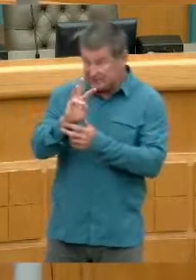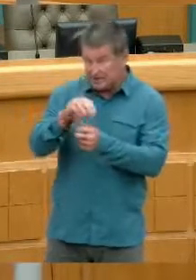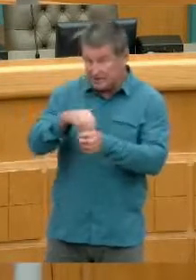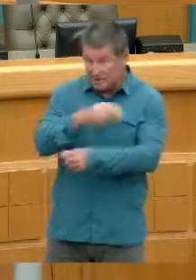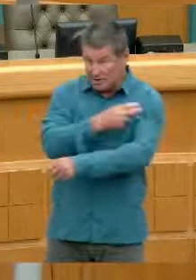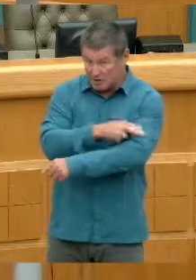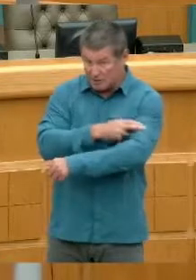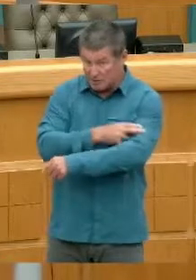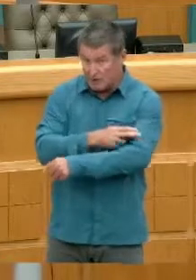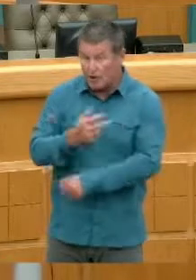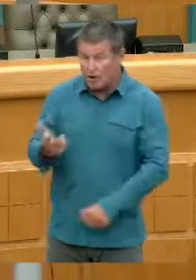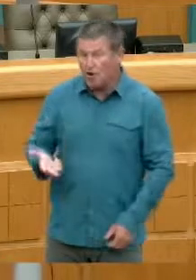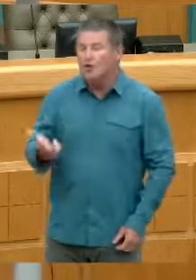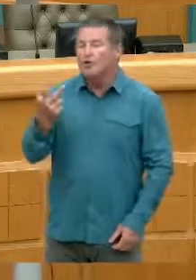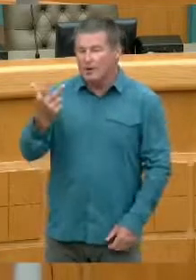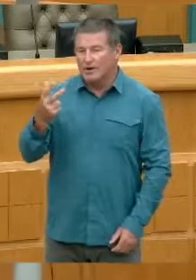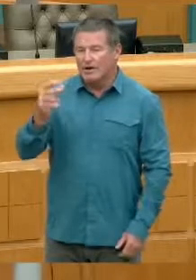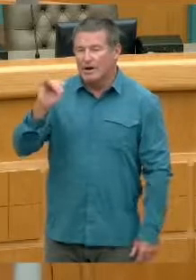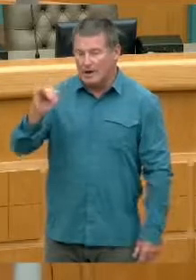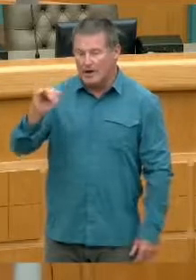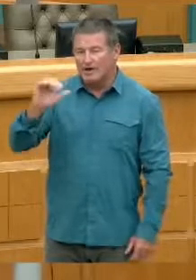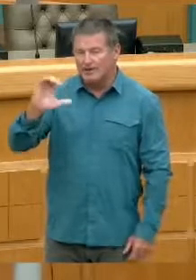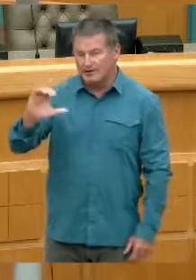ICU through today.